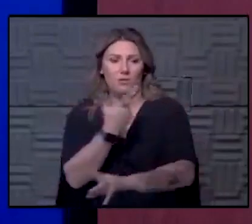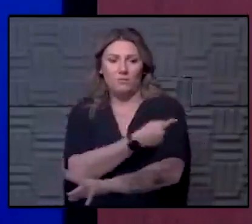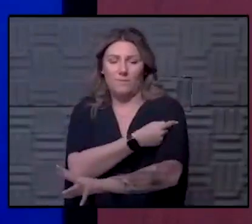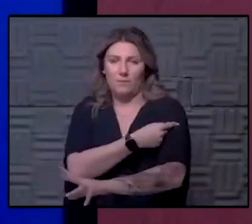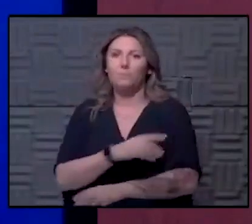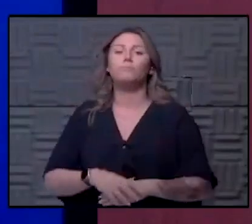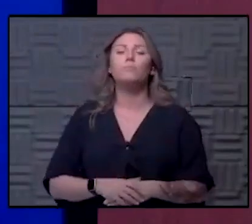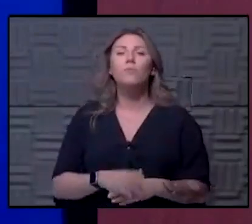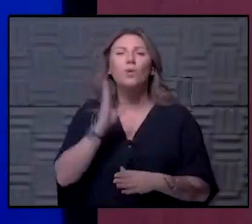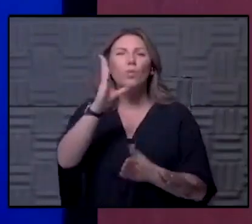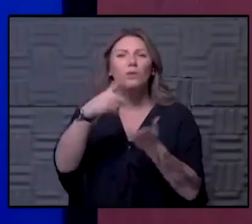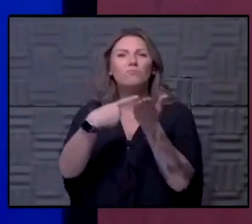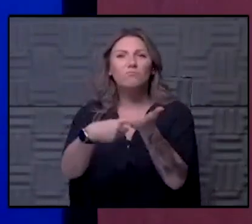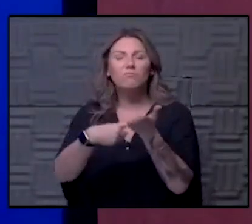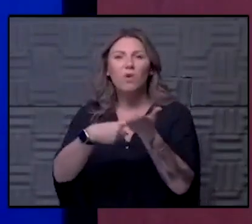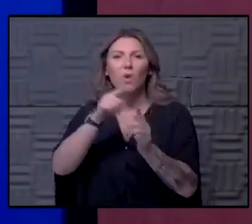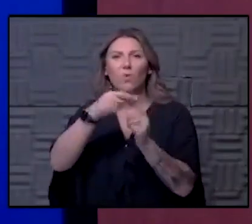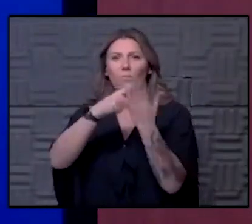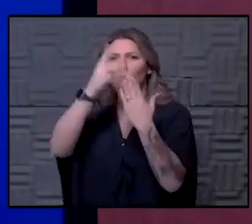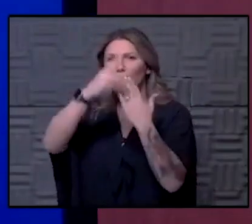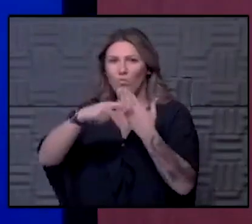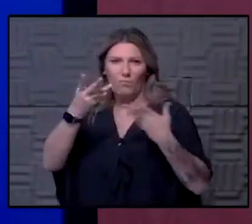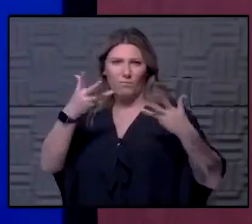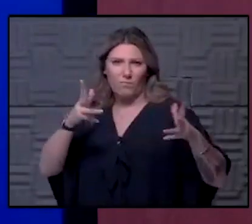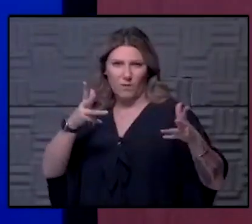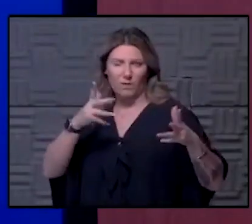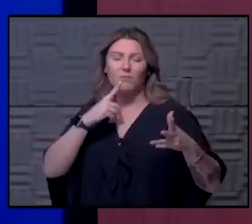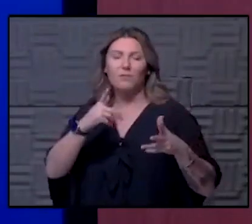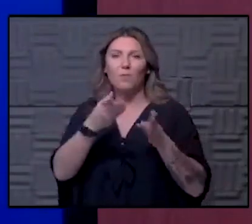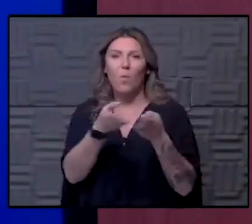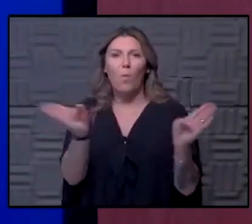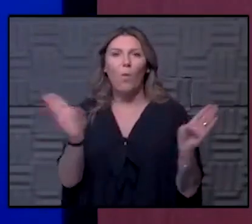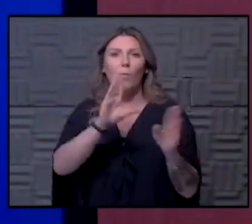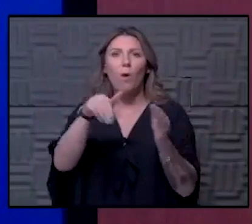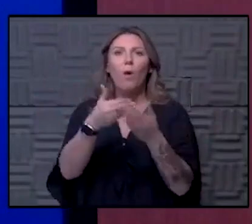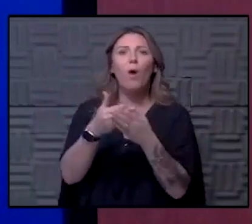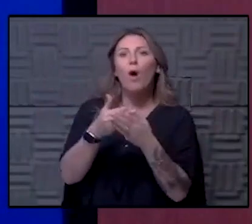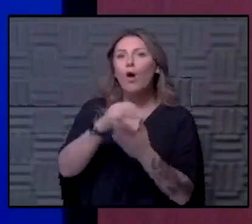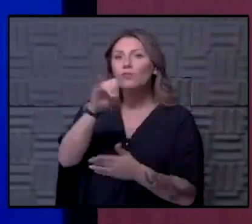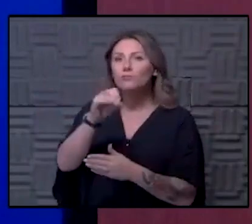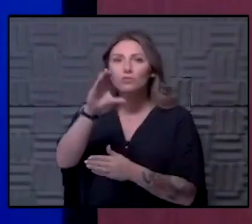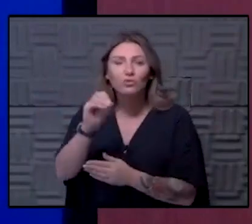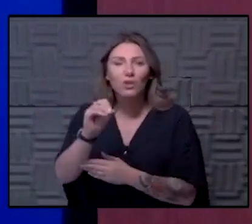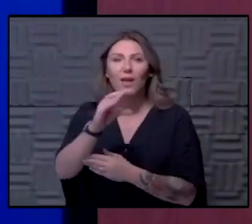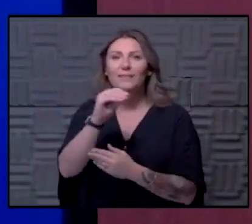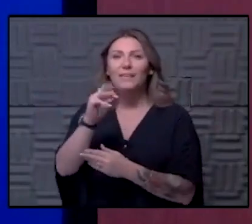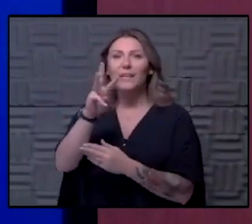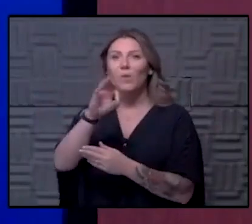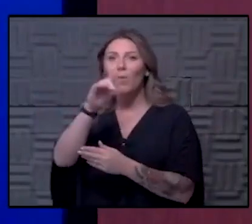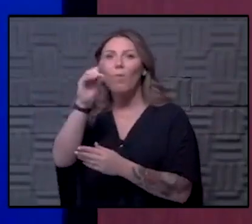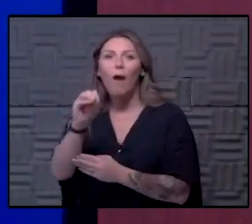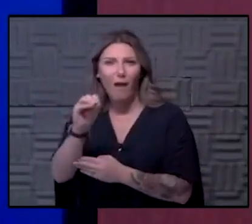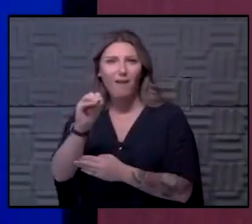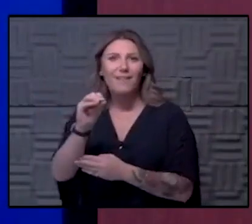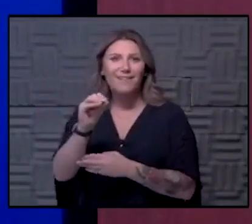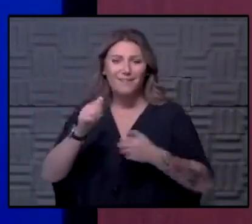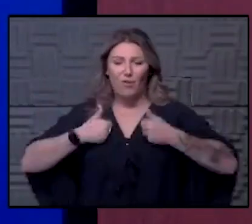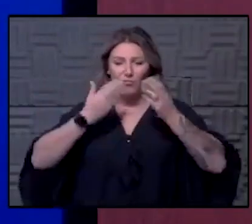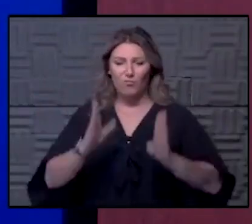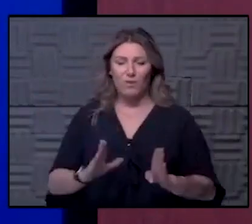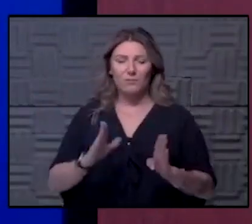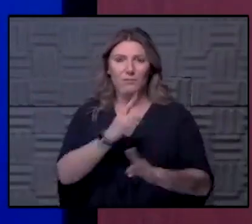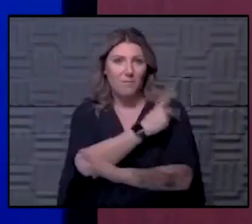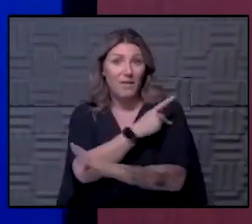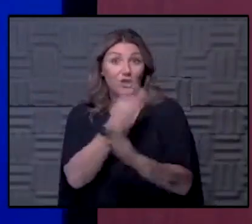talk a lot about this at the end of the program, because we are opening up to all Johnson and Wyandotte County residents, whether you're a patient of ours, to come get your vaccine here.